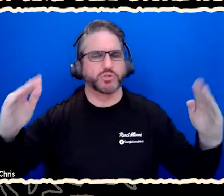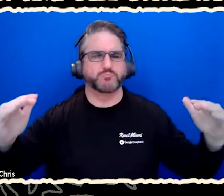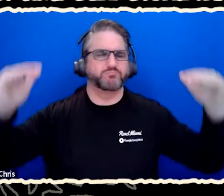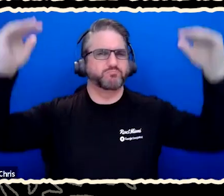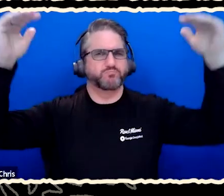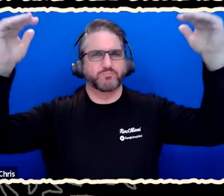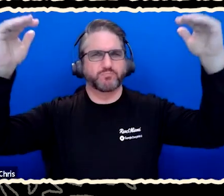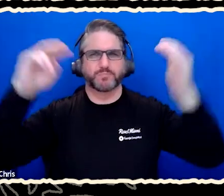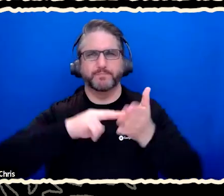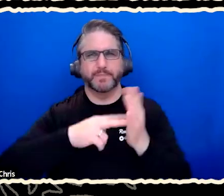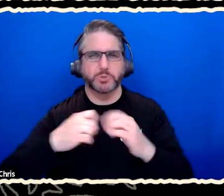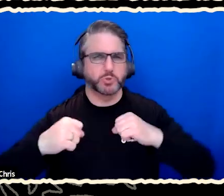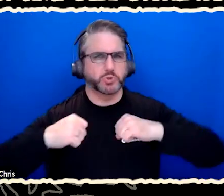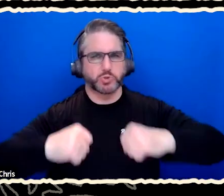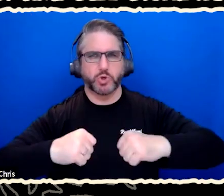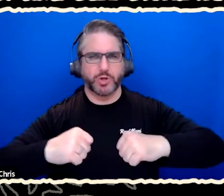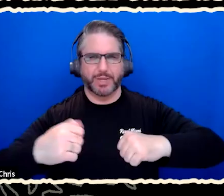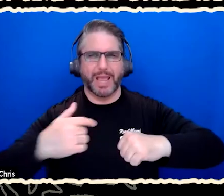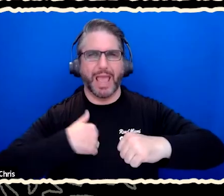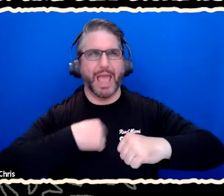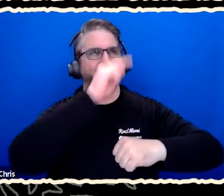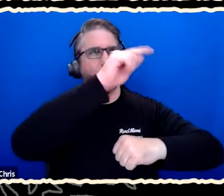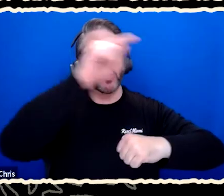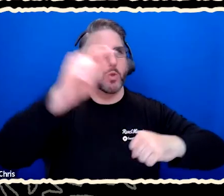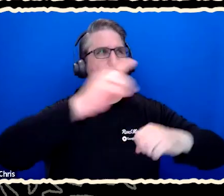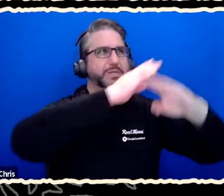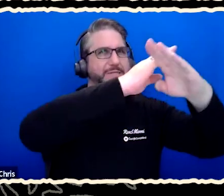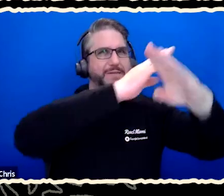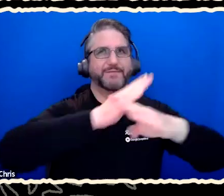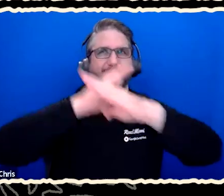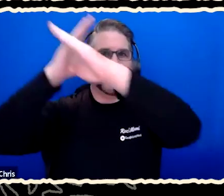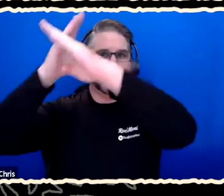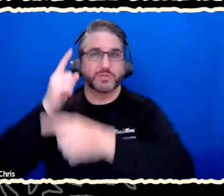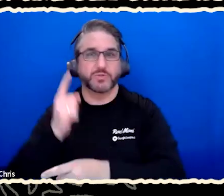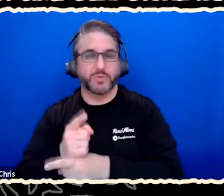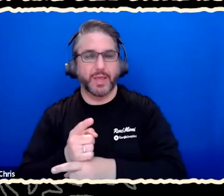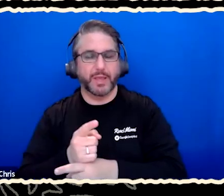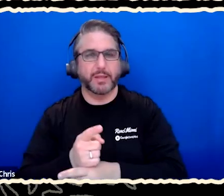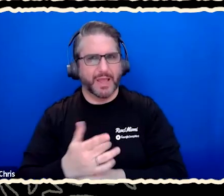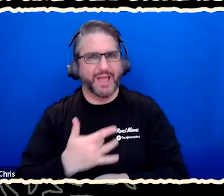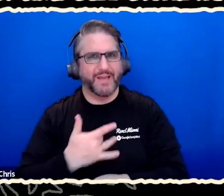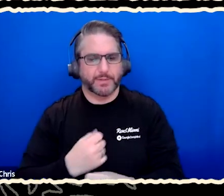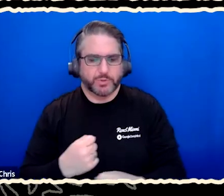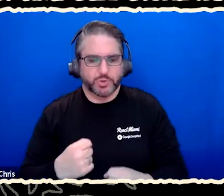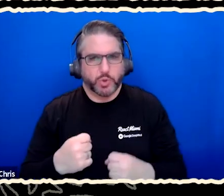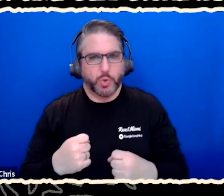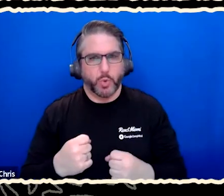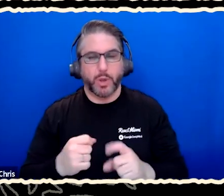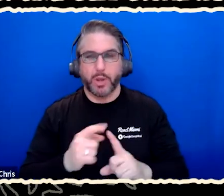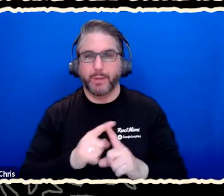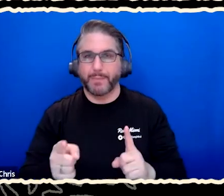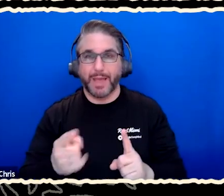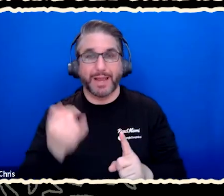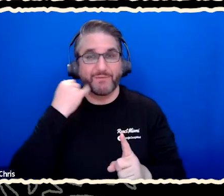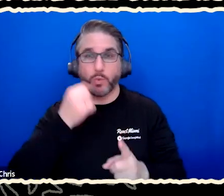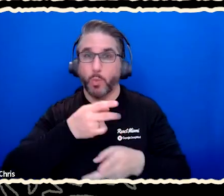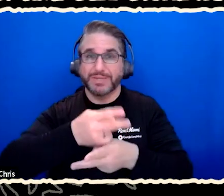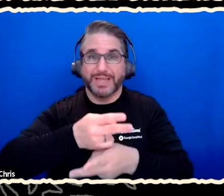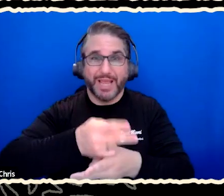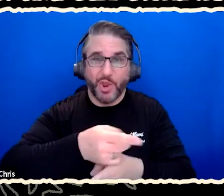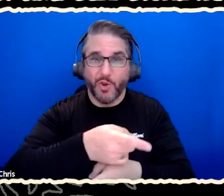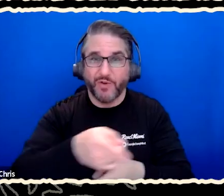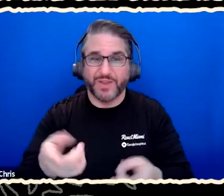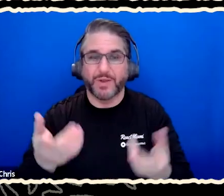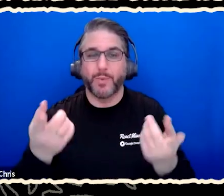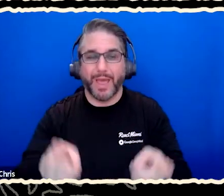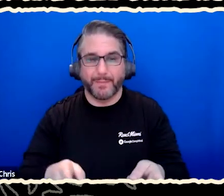has defenses. It feels secure. But it's not the only thing, because if you don't take care of your fortress, it